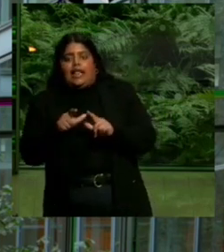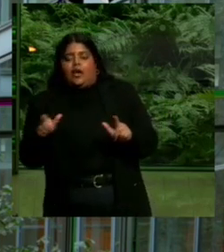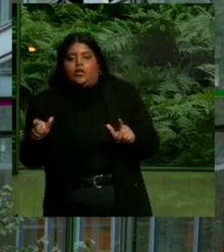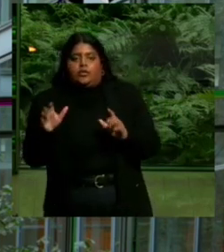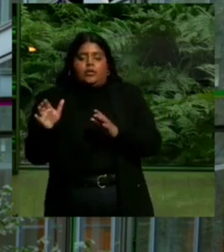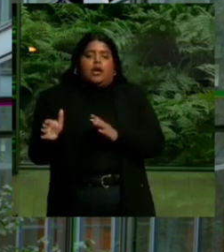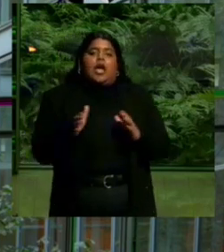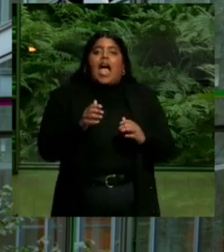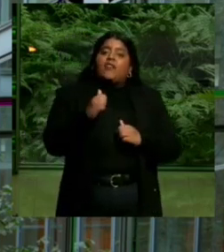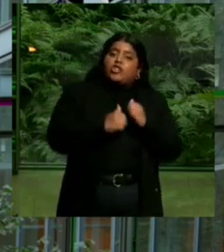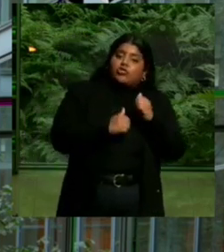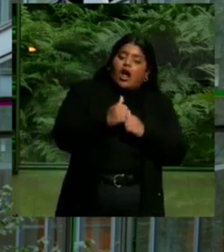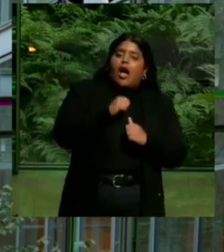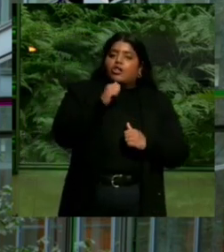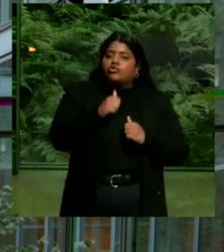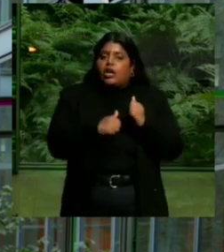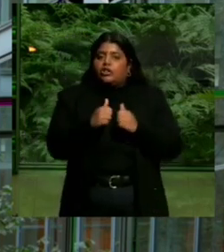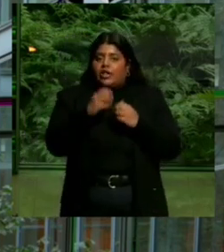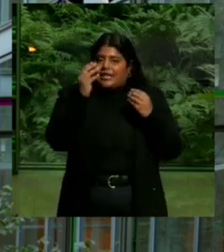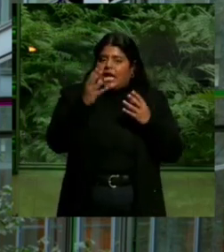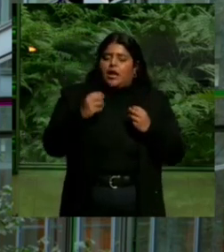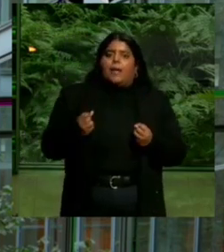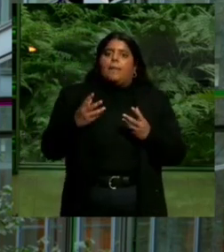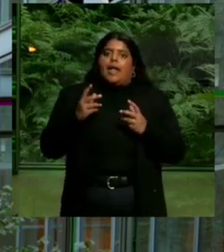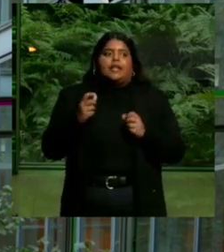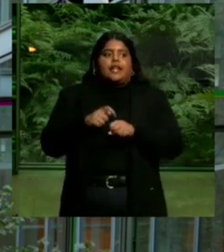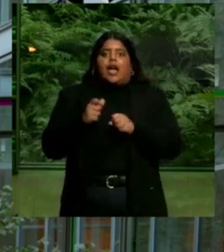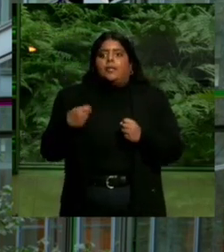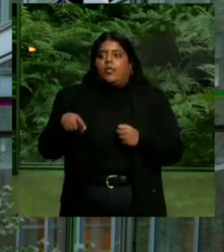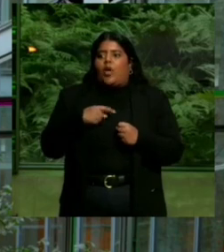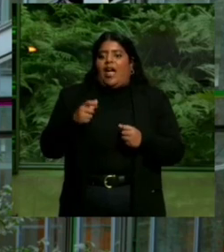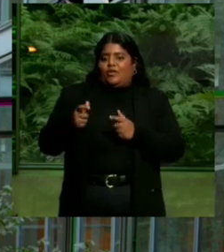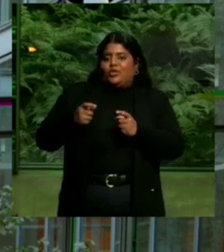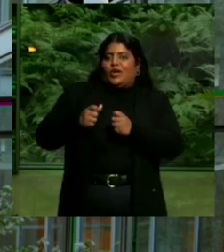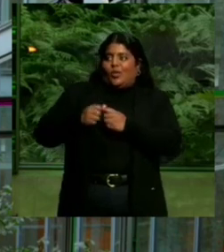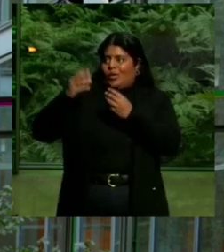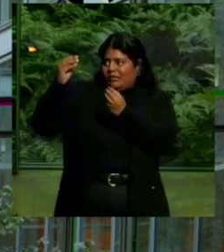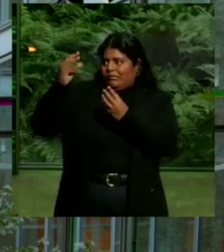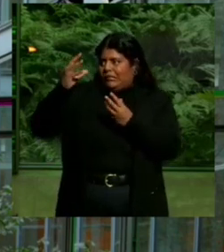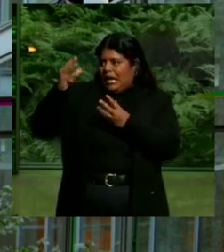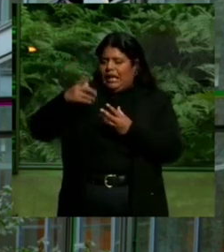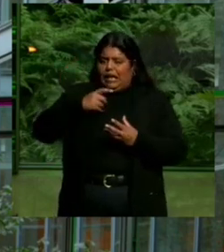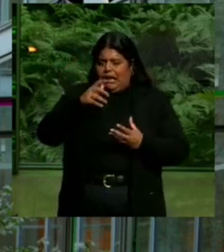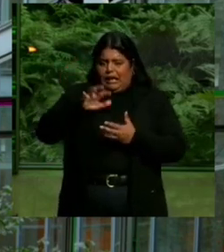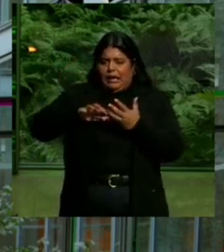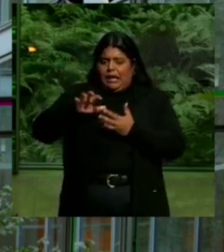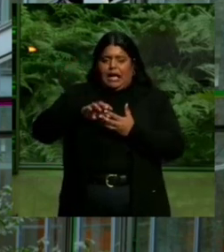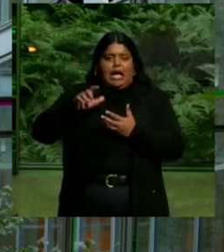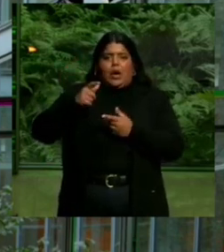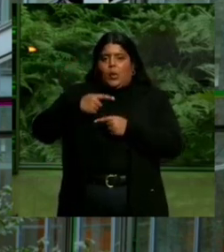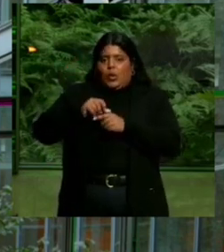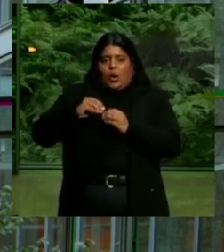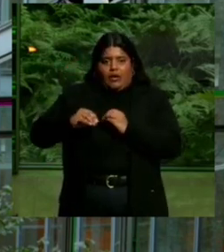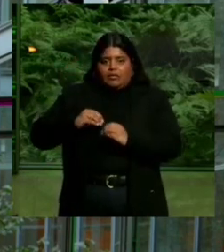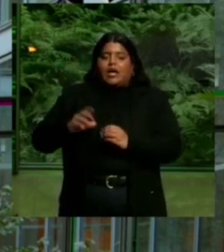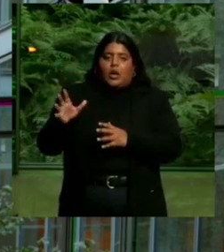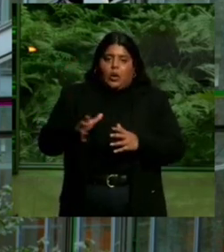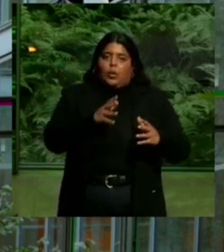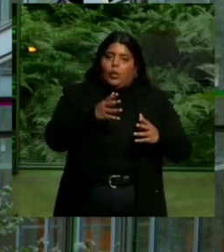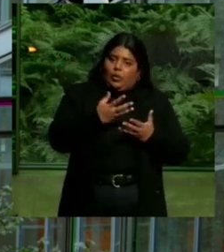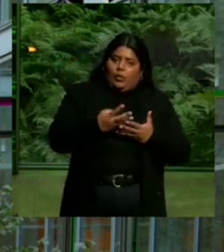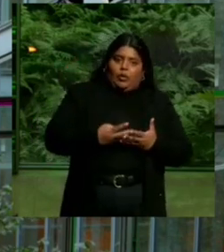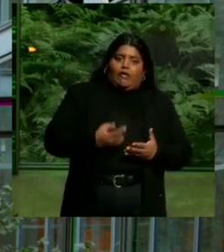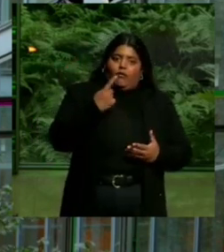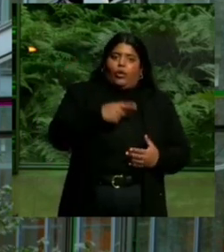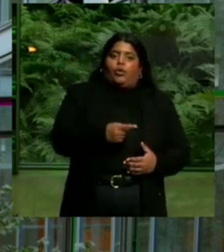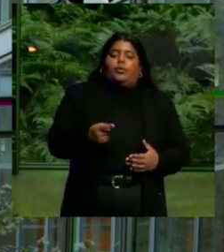which all of us have to deal with very messy data most of the time, and that's one thing we'll figure out how to do together. Personalized